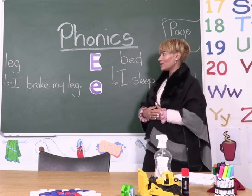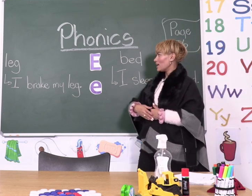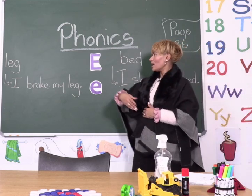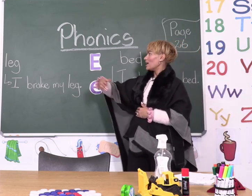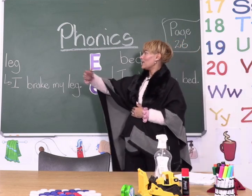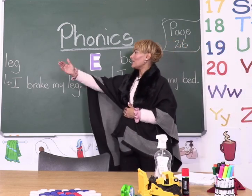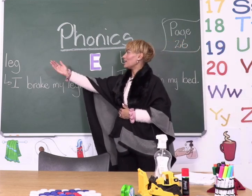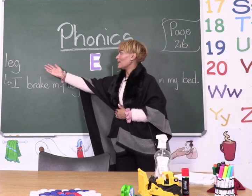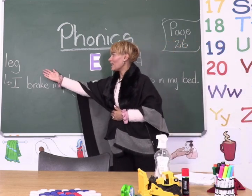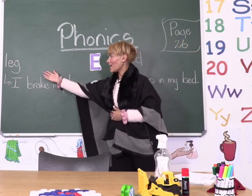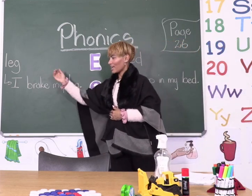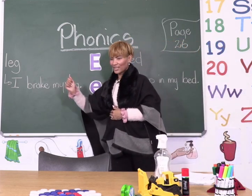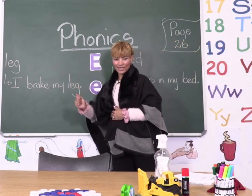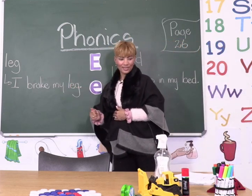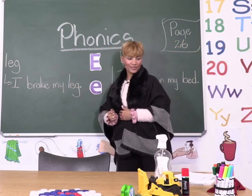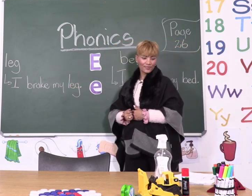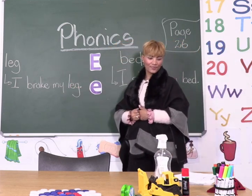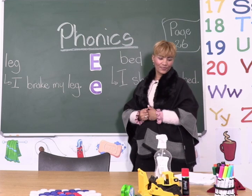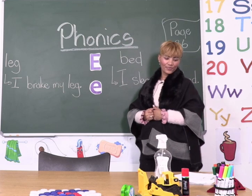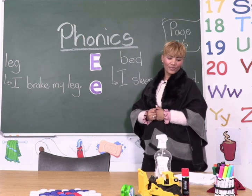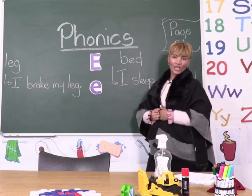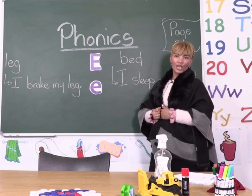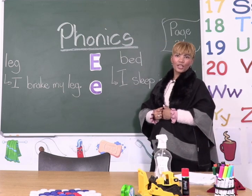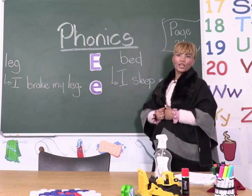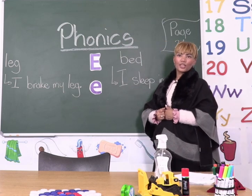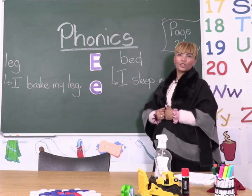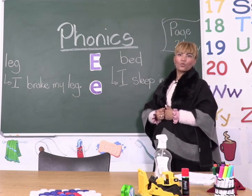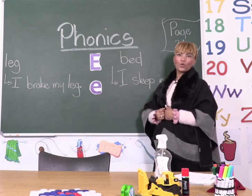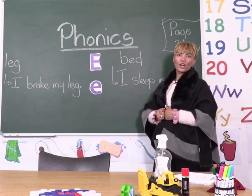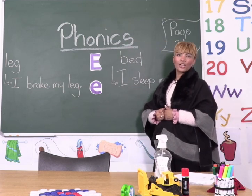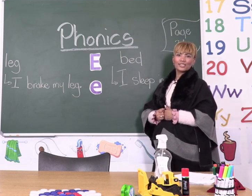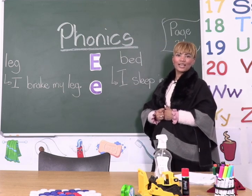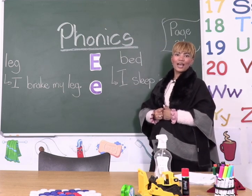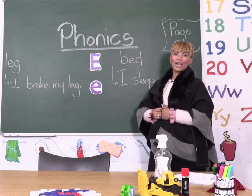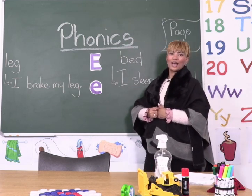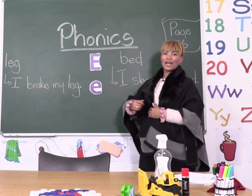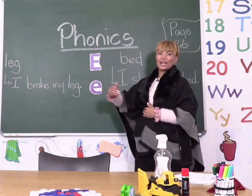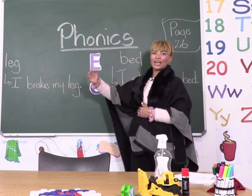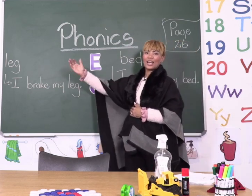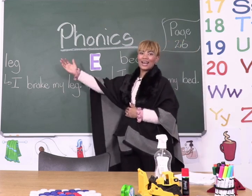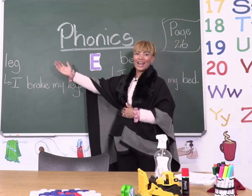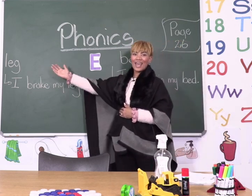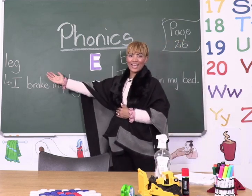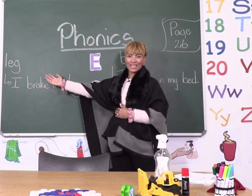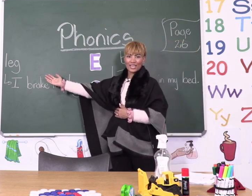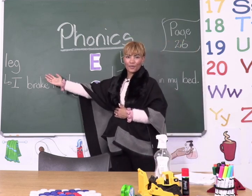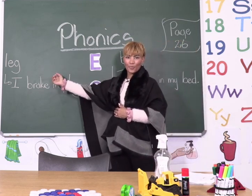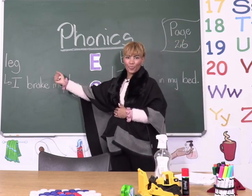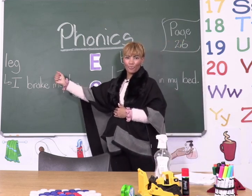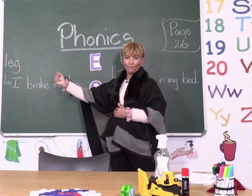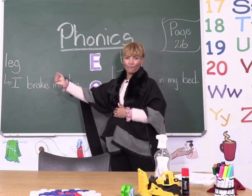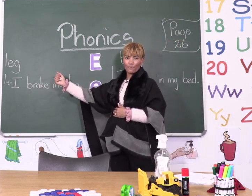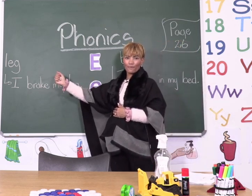word leg. The word